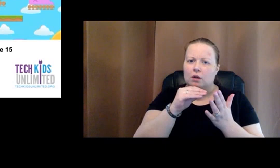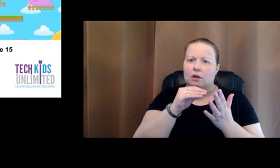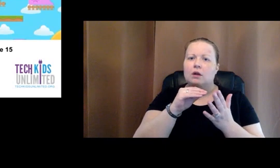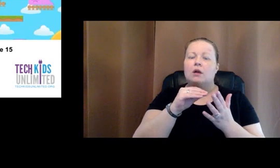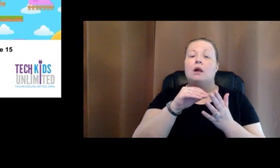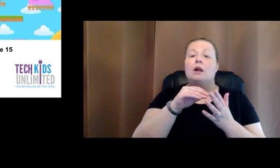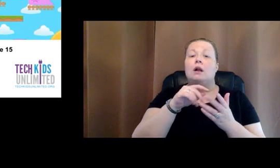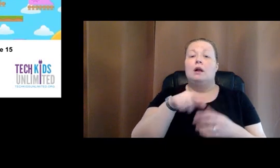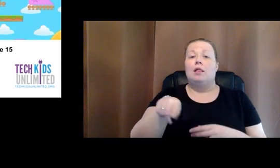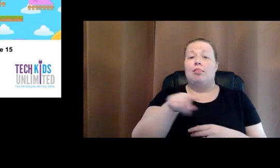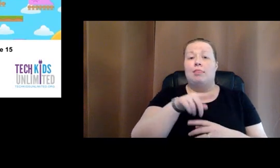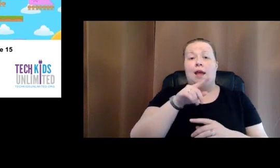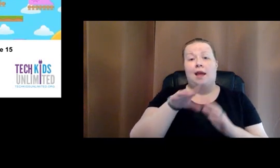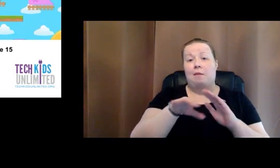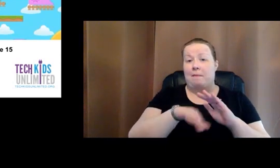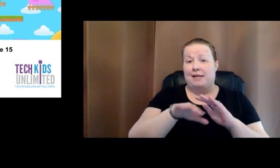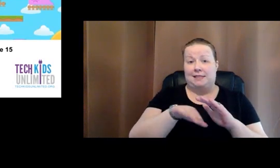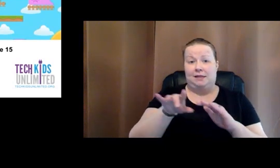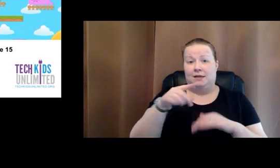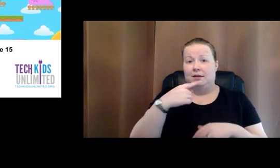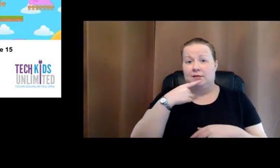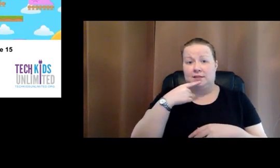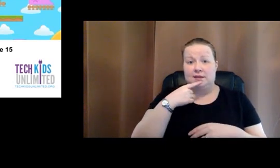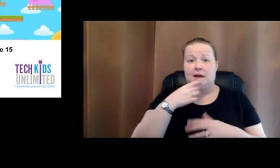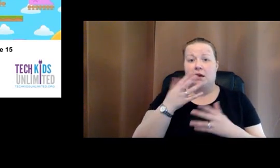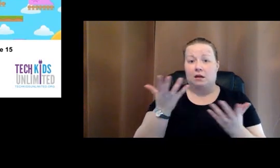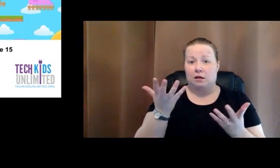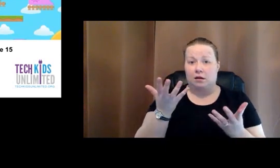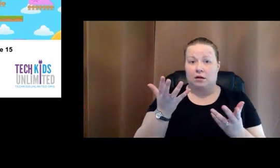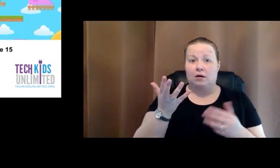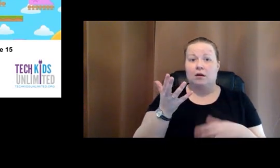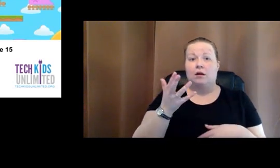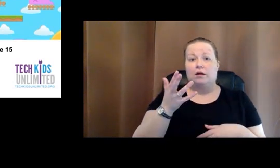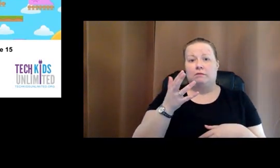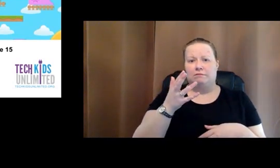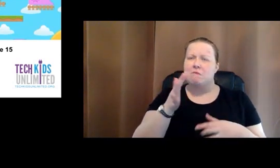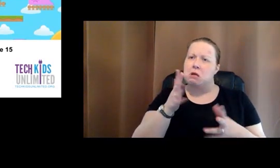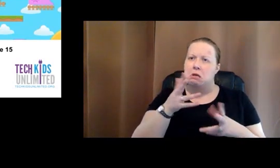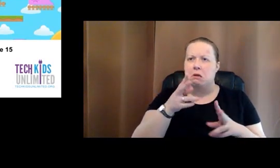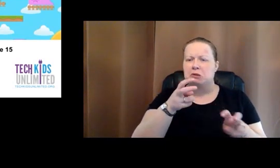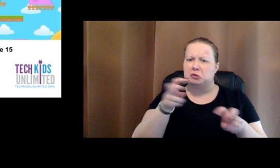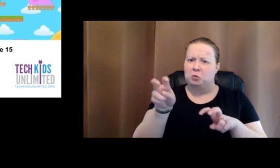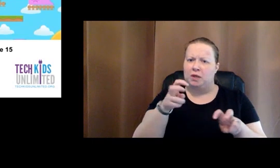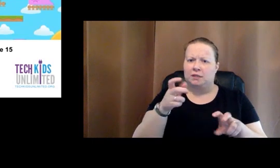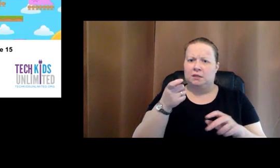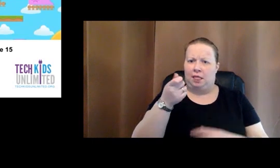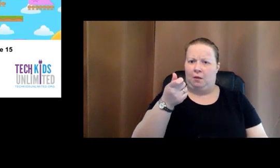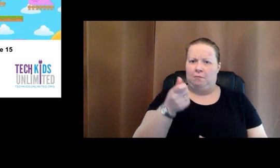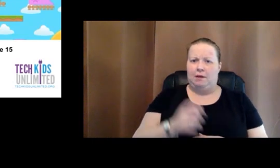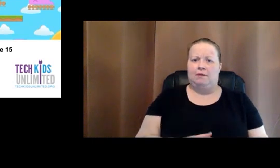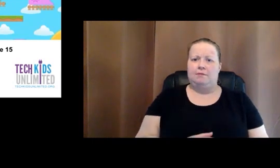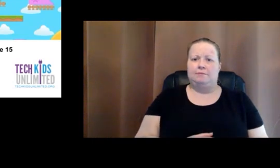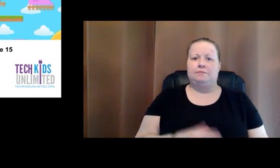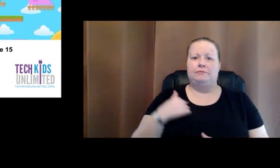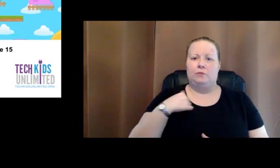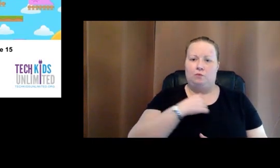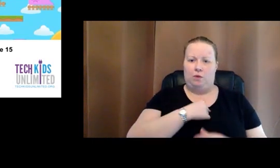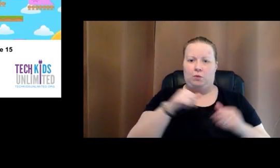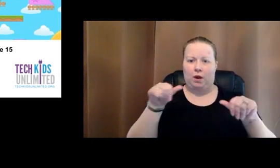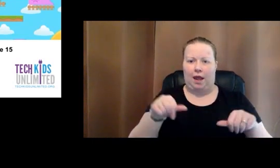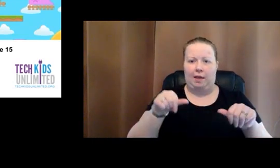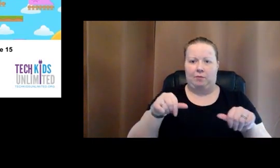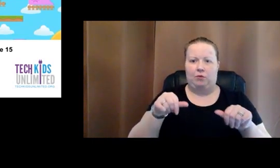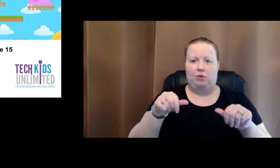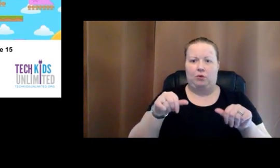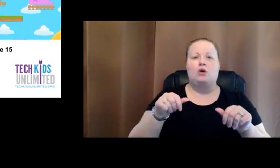they basically said that, it switched a little bit. We were able to